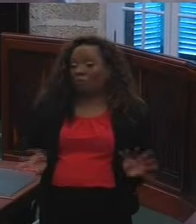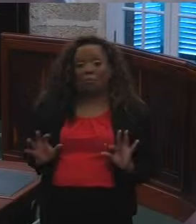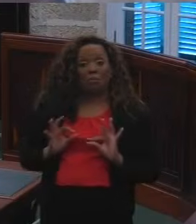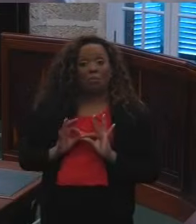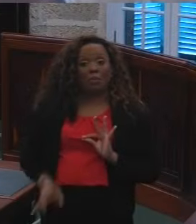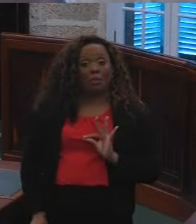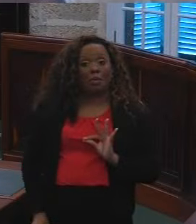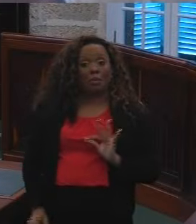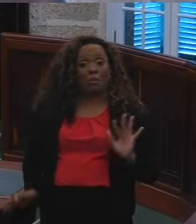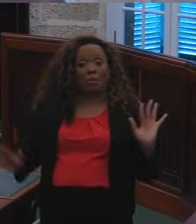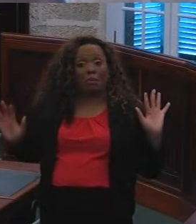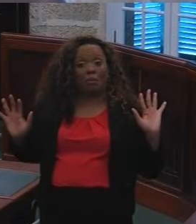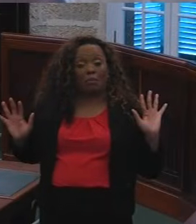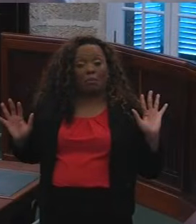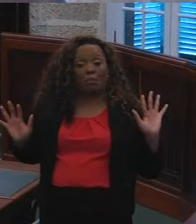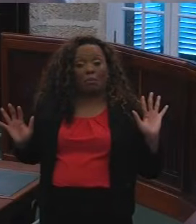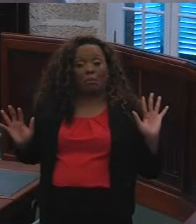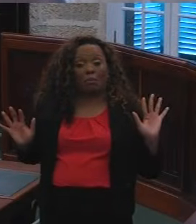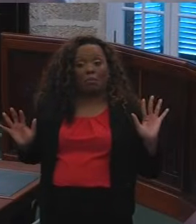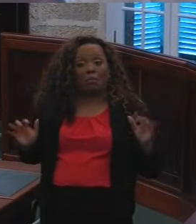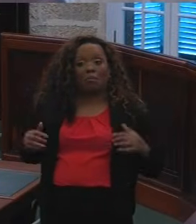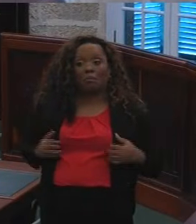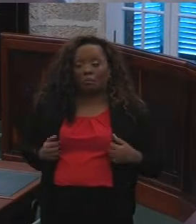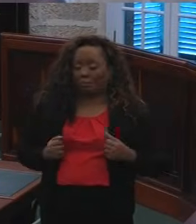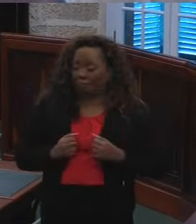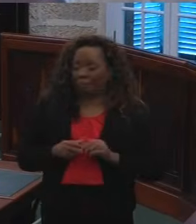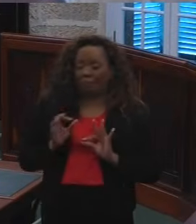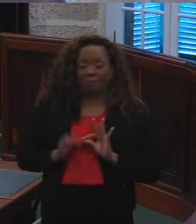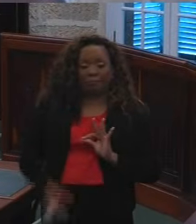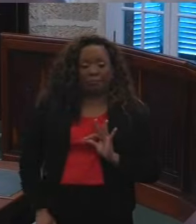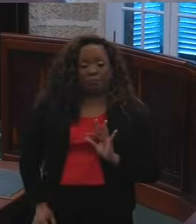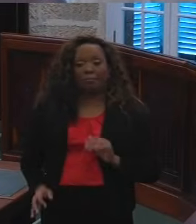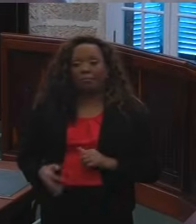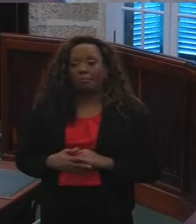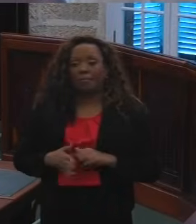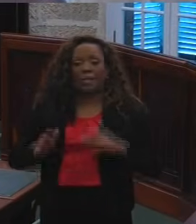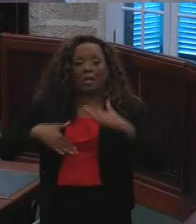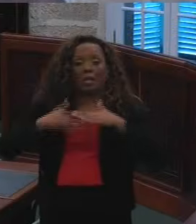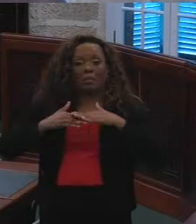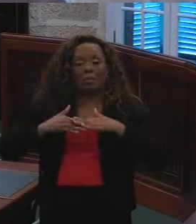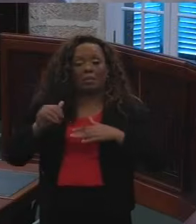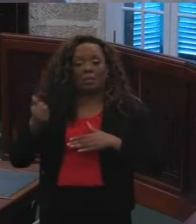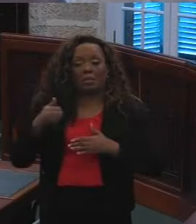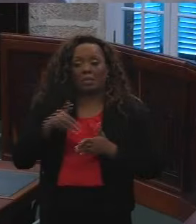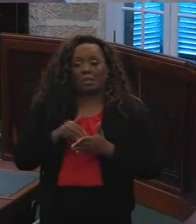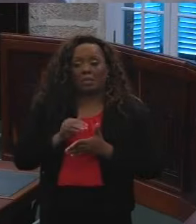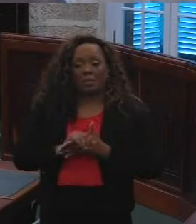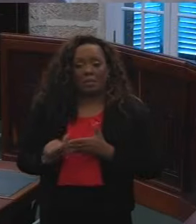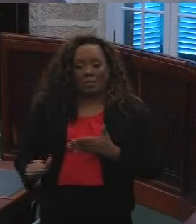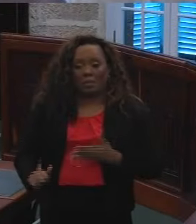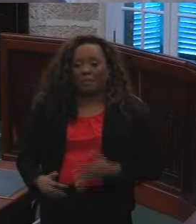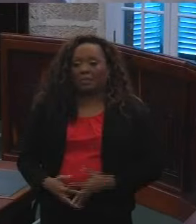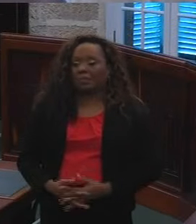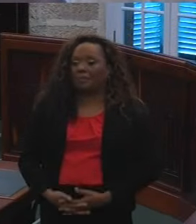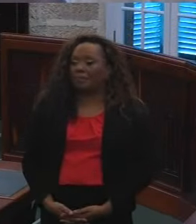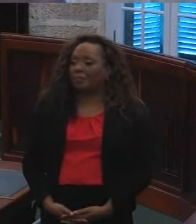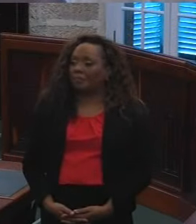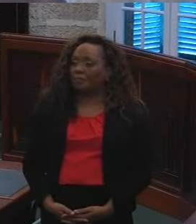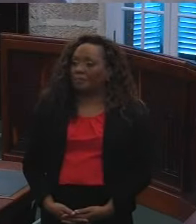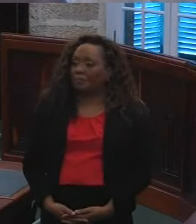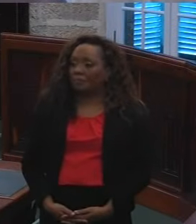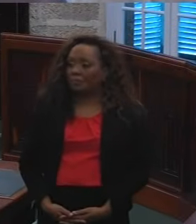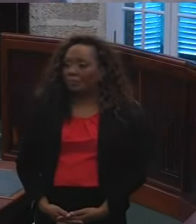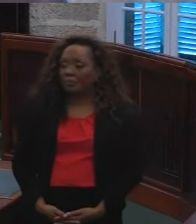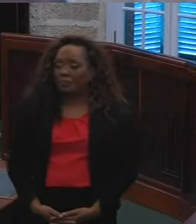simple as it gets in terms of the English language. Up to $10,000 if found guilty. So you have a